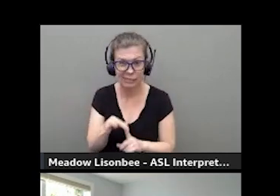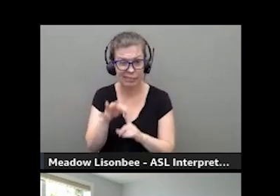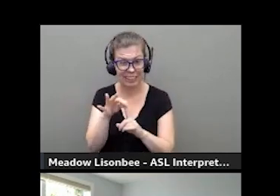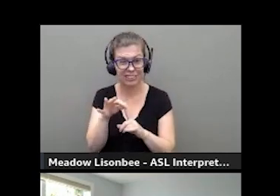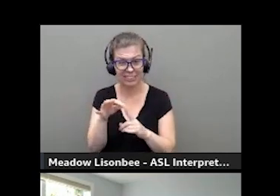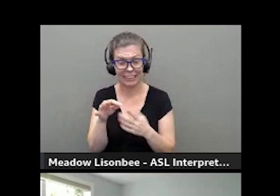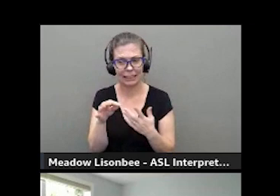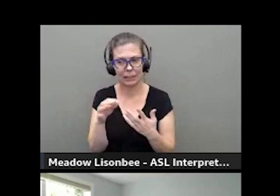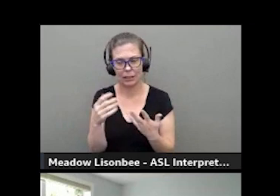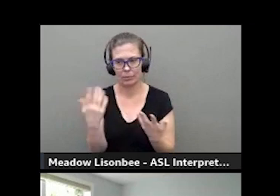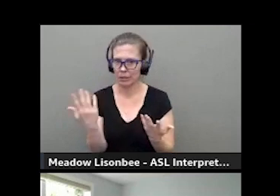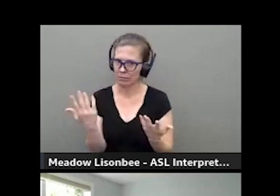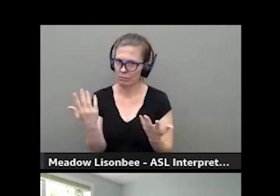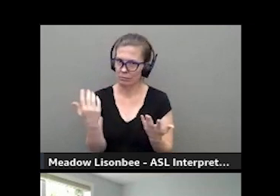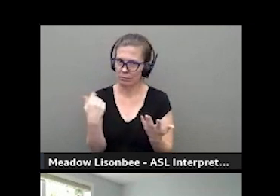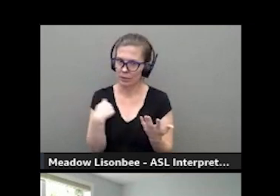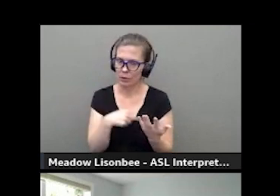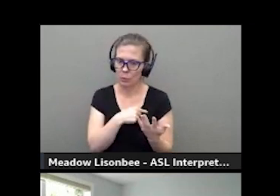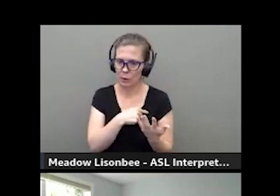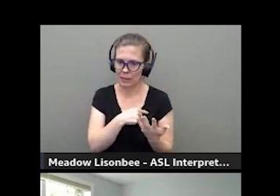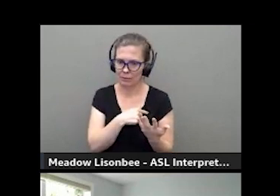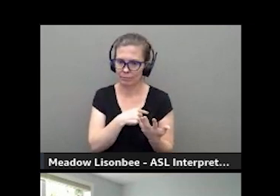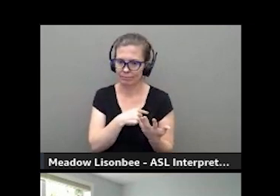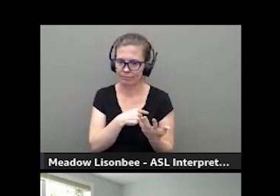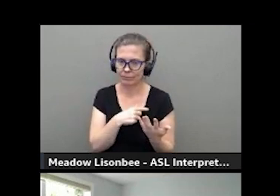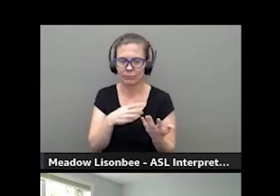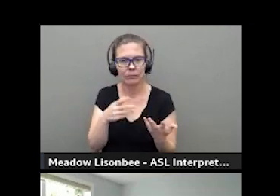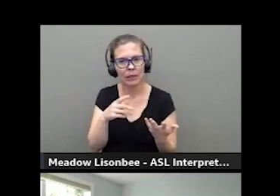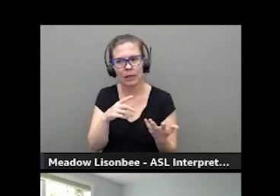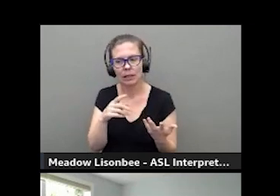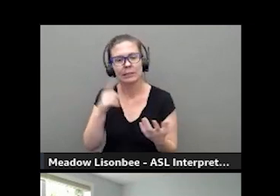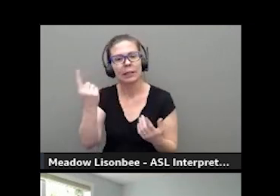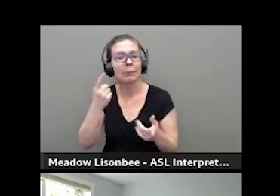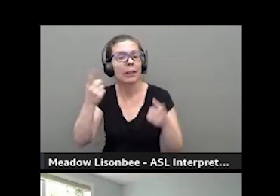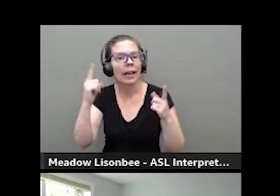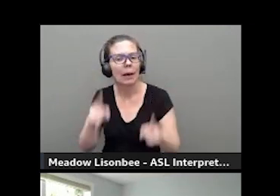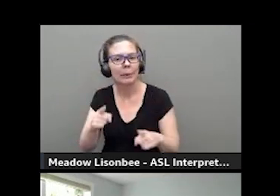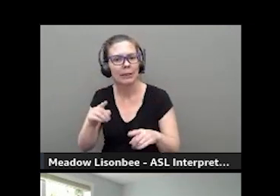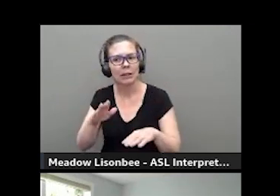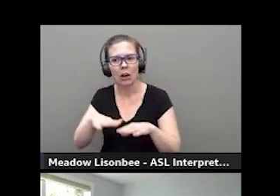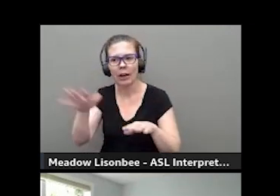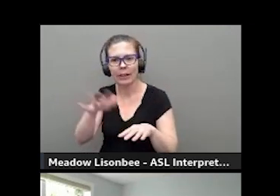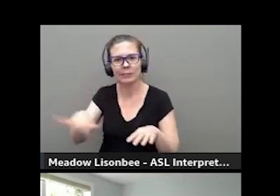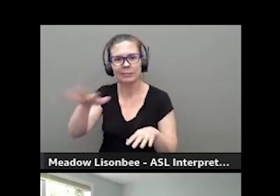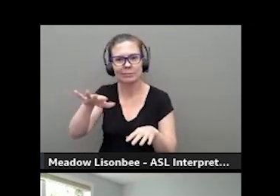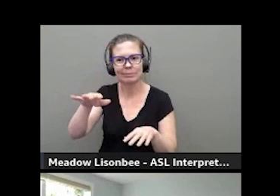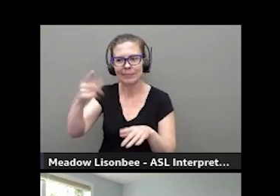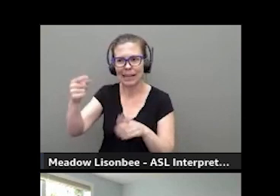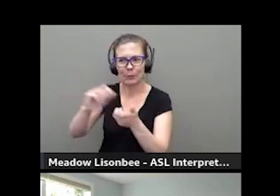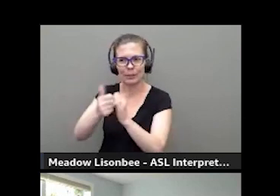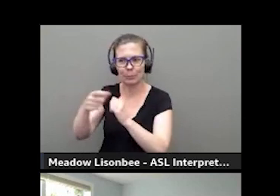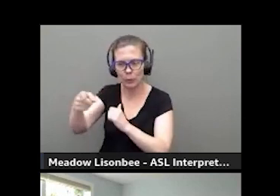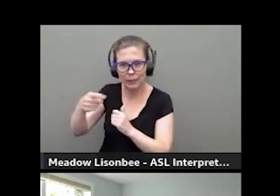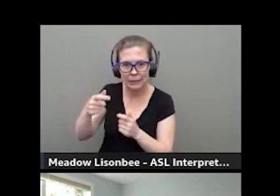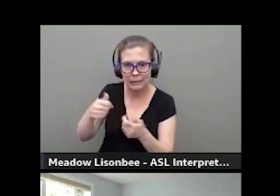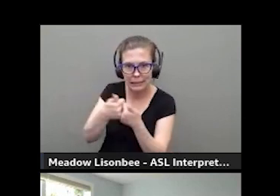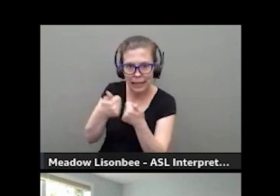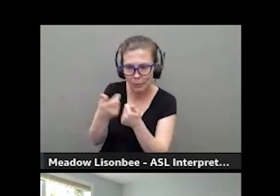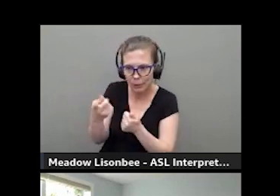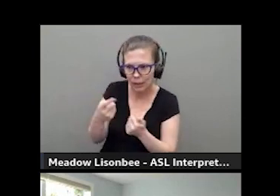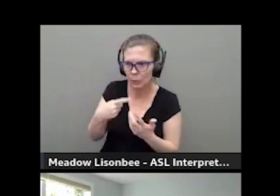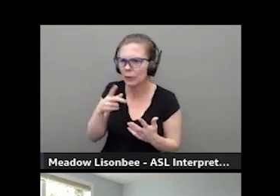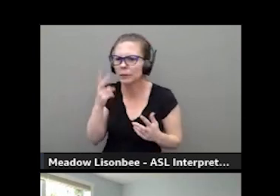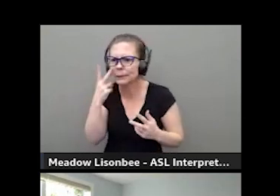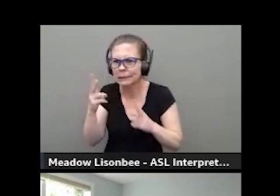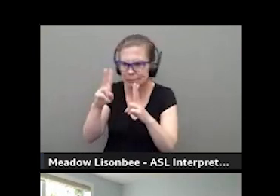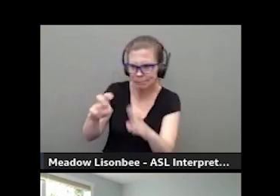especially since, you know, we are, especially when something is happening on the field and I want to, you know, assess exactly how the team